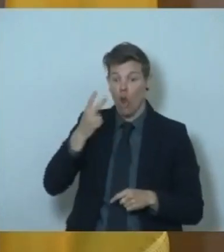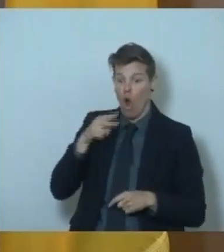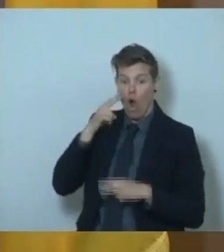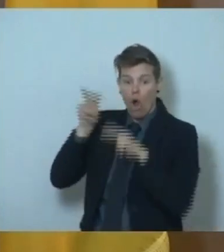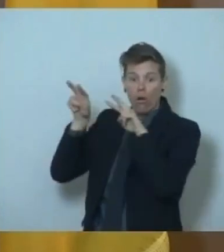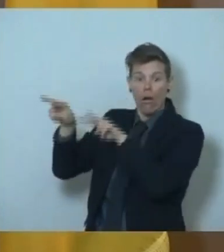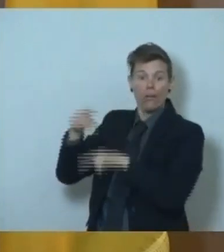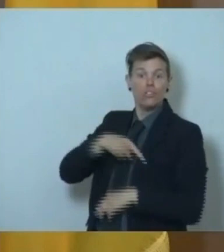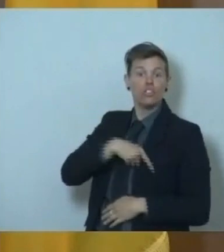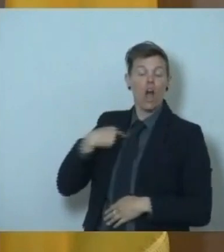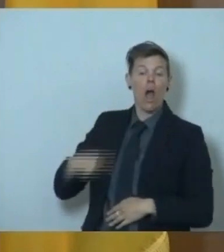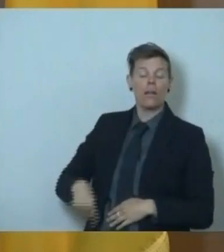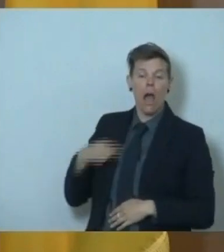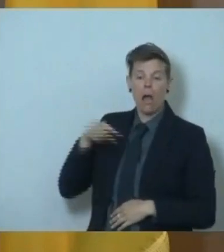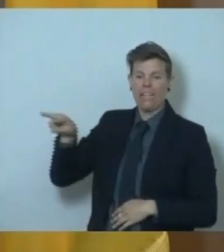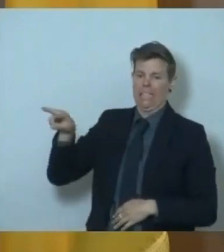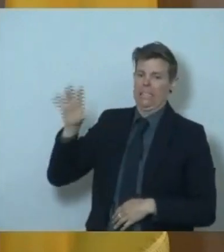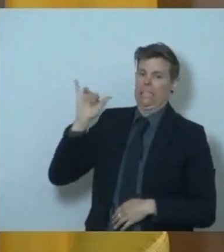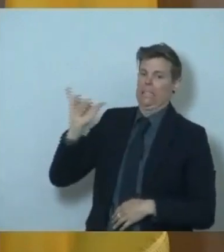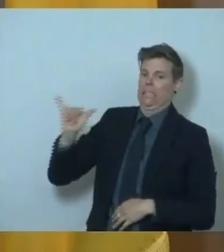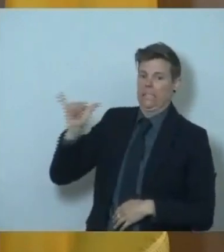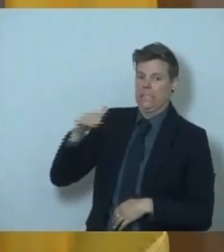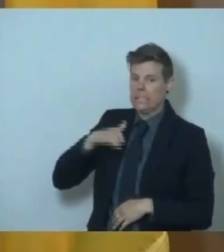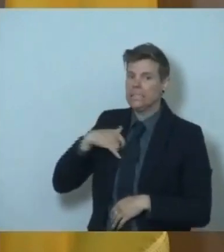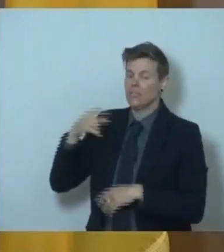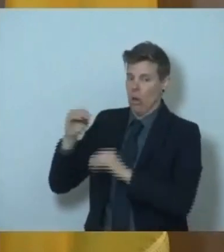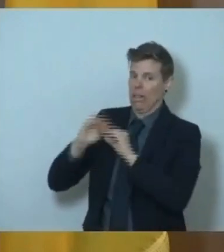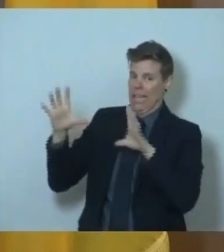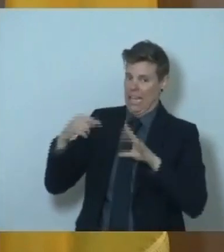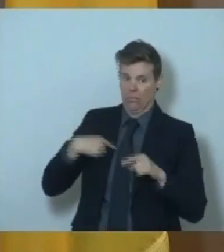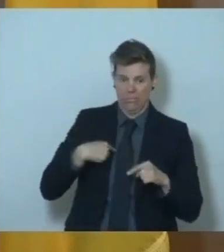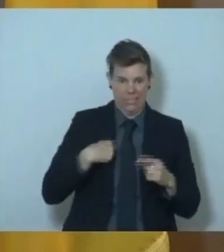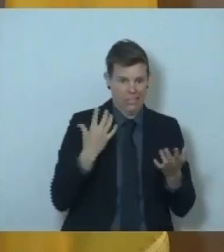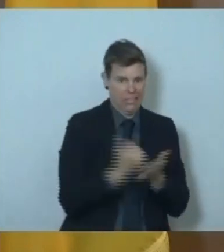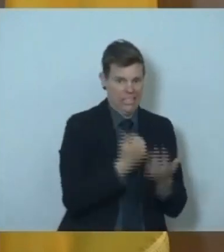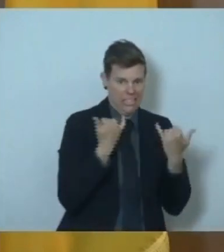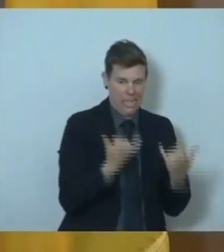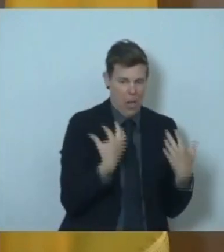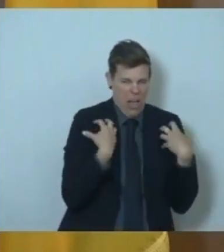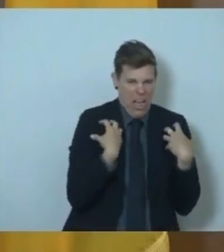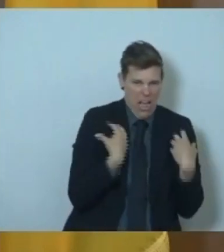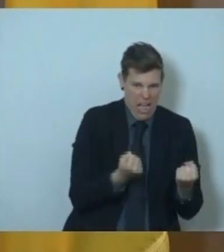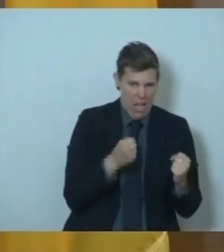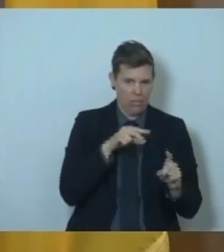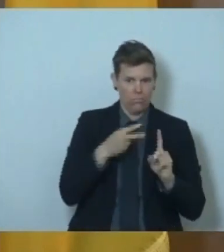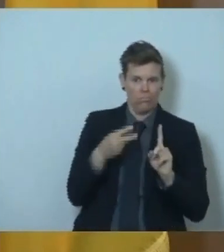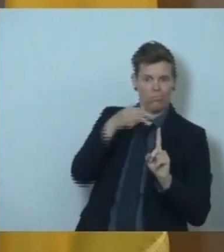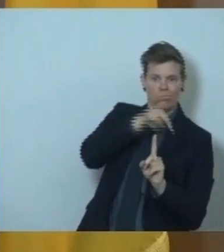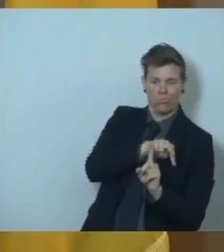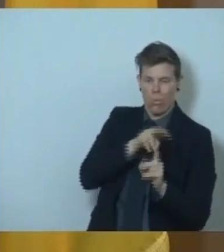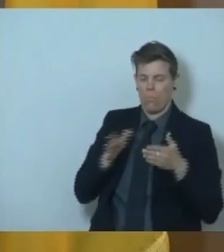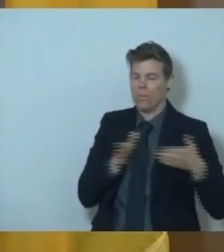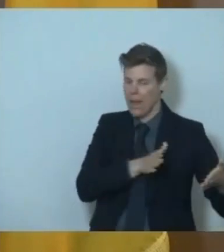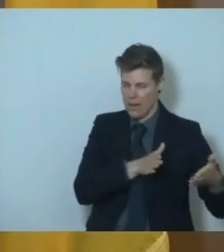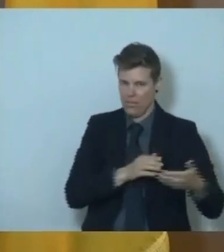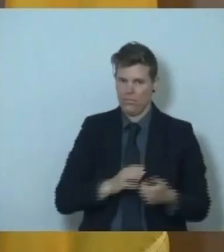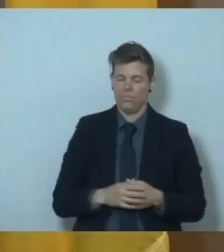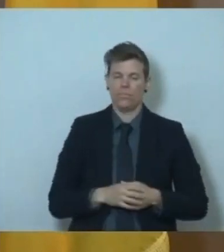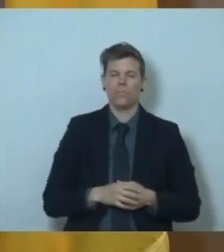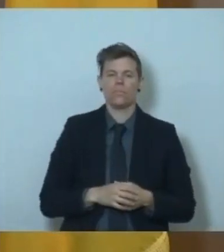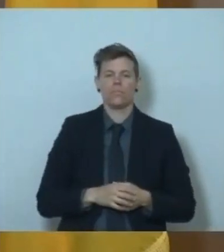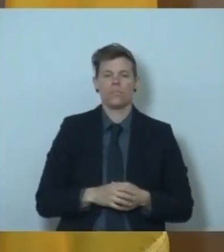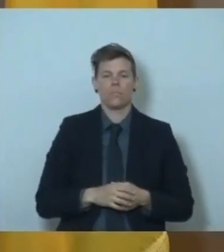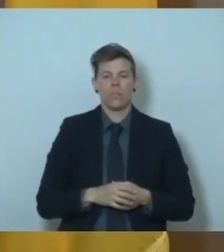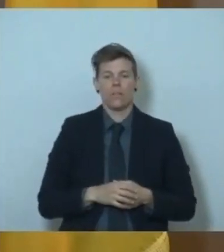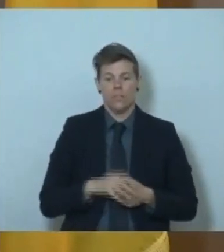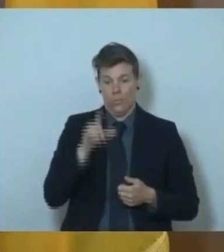it from a health perspective. So first, a 2015 plan, because it's 2020, is too old and